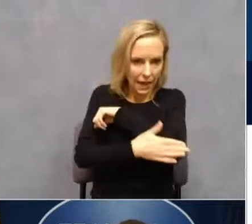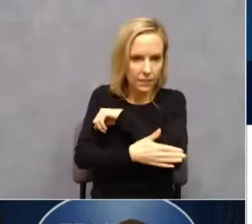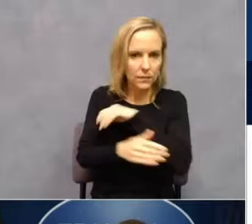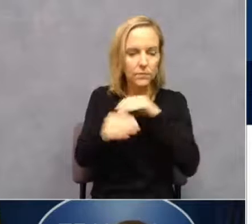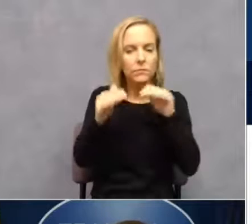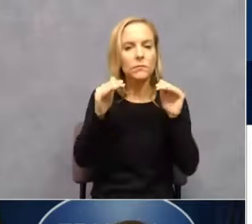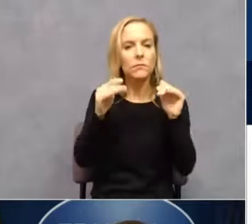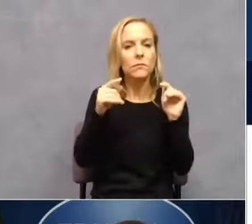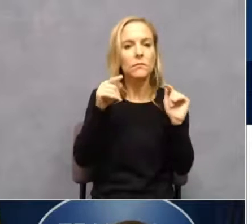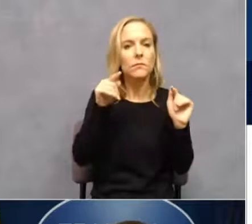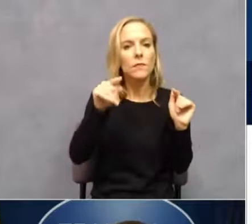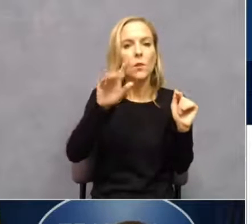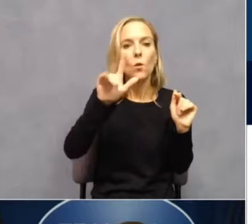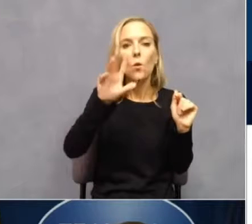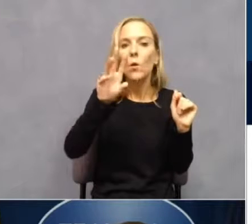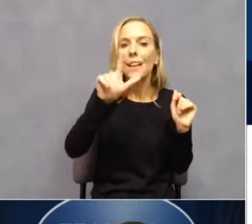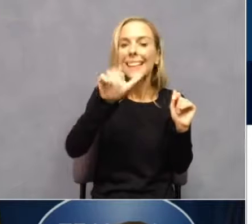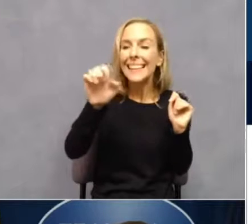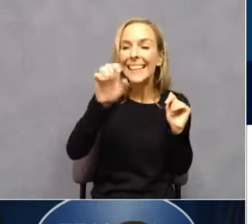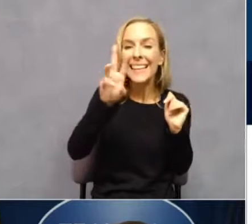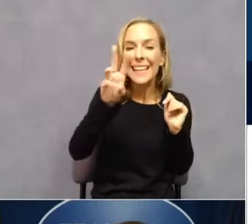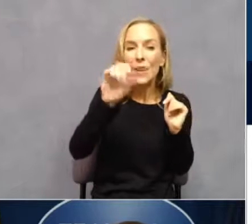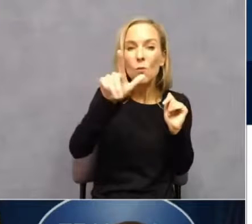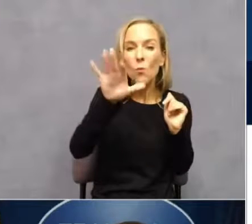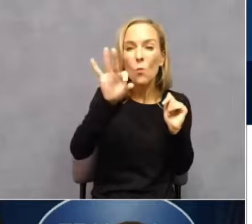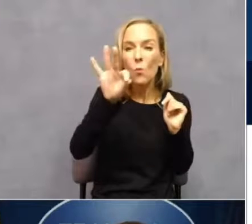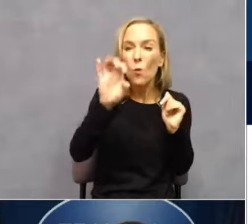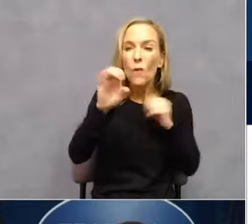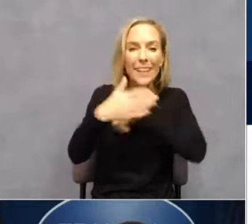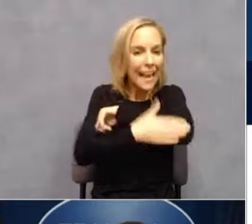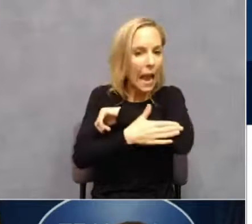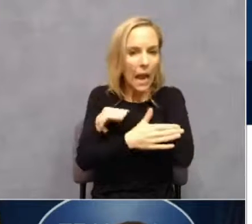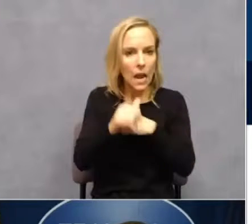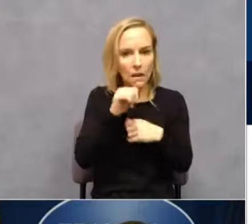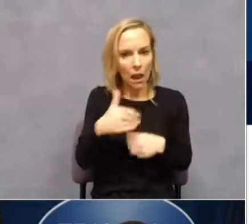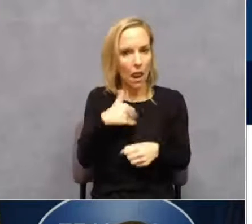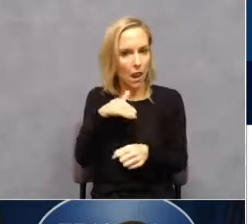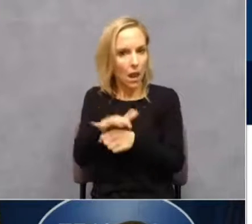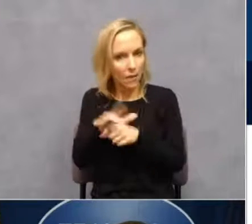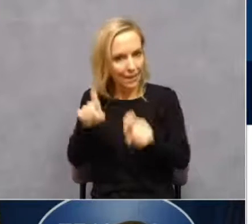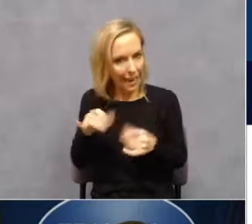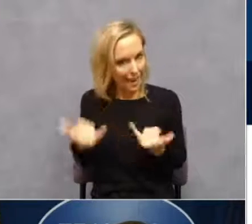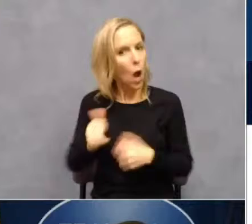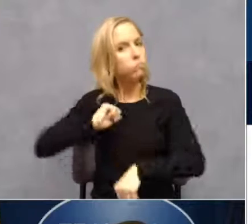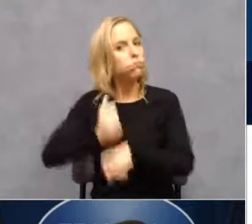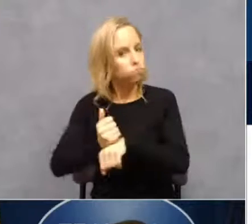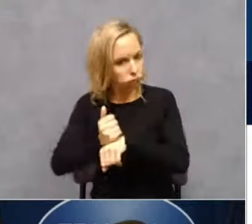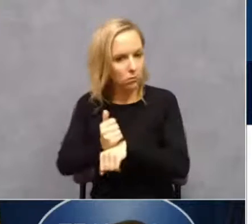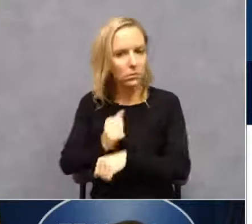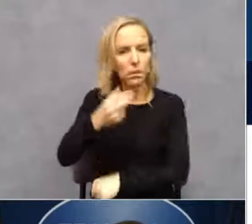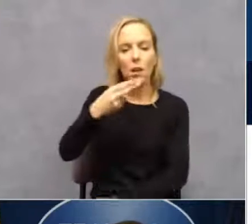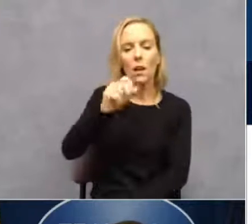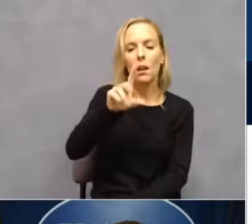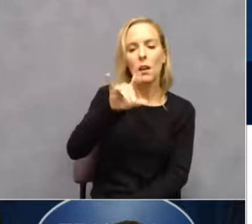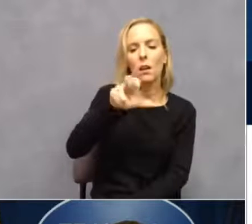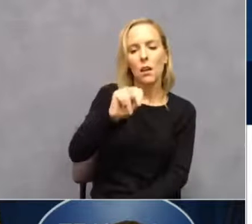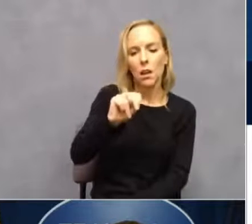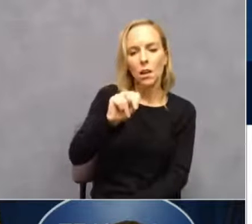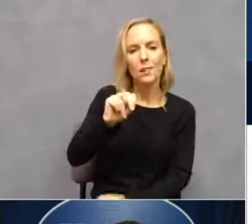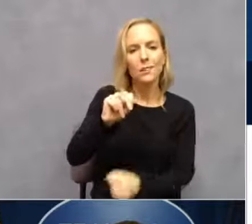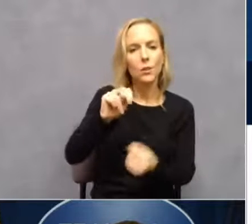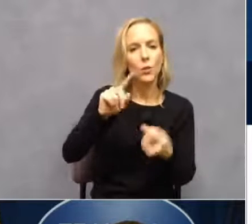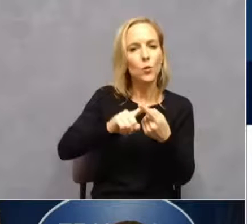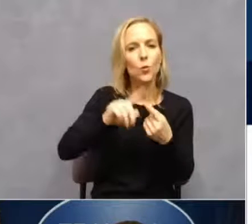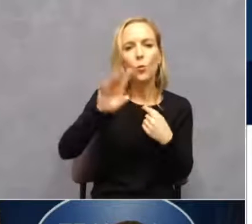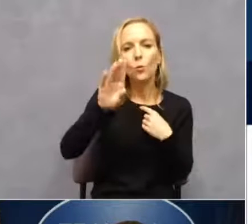not had as much testing, and then we get Hardin all the way to Breckenridge and